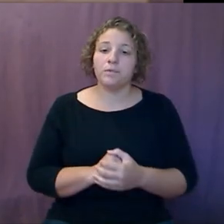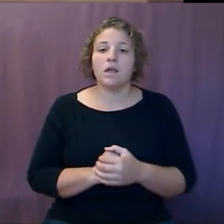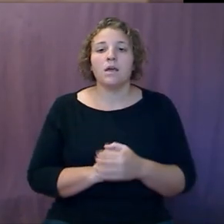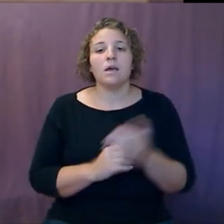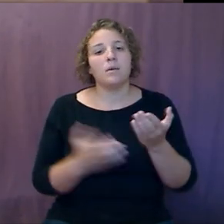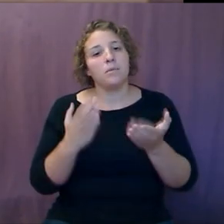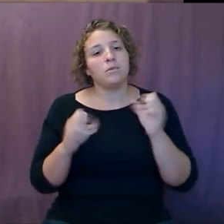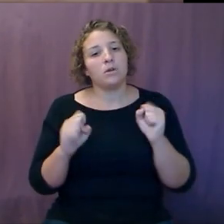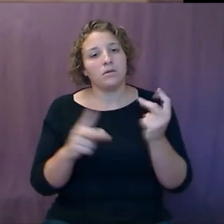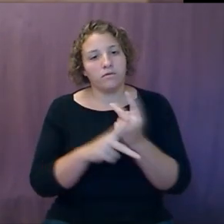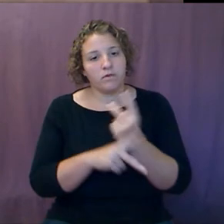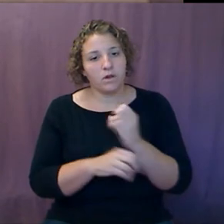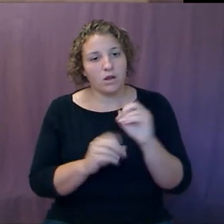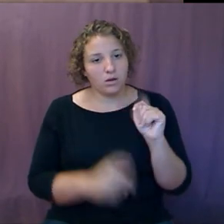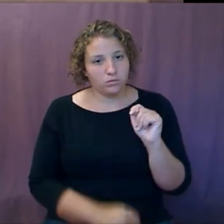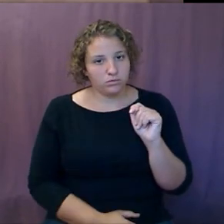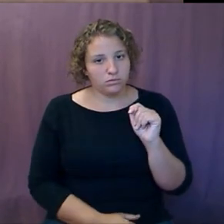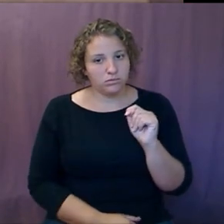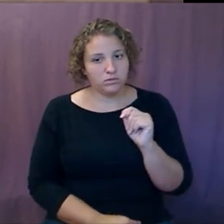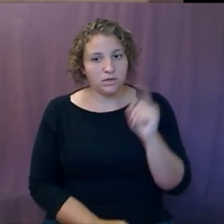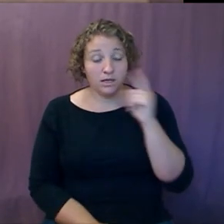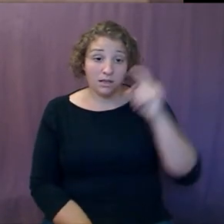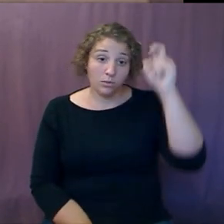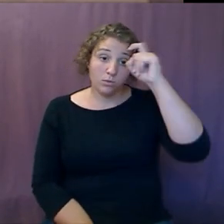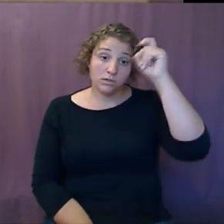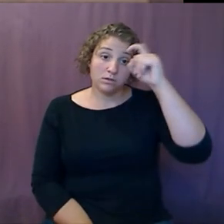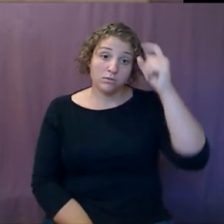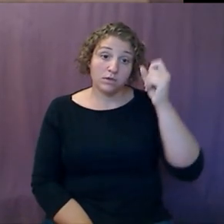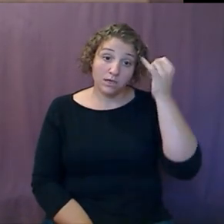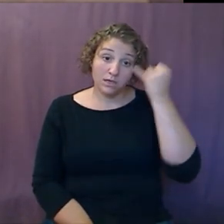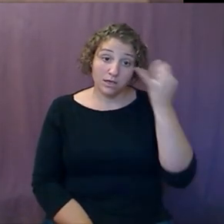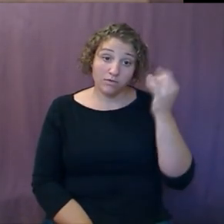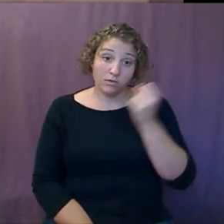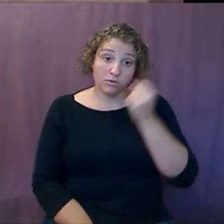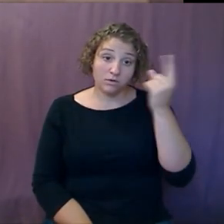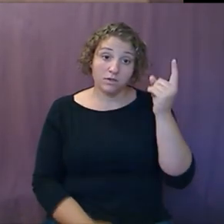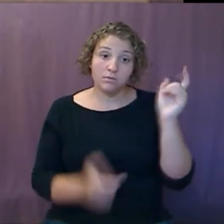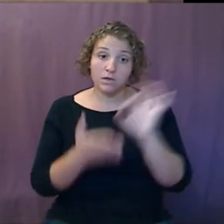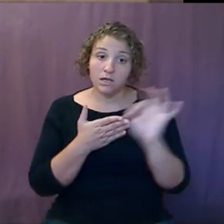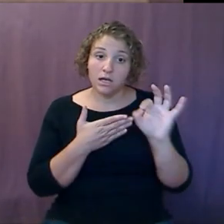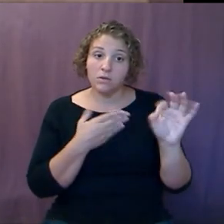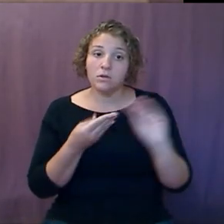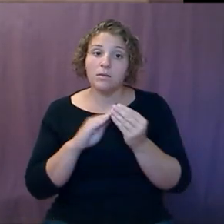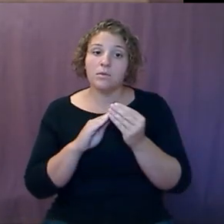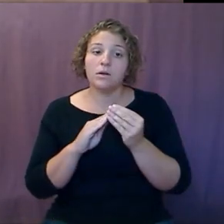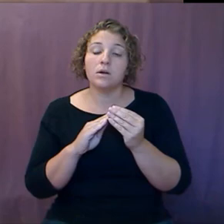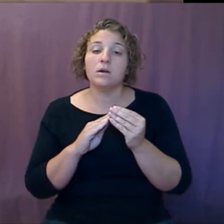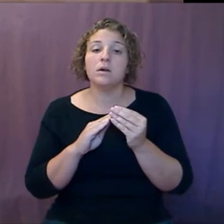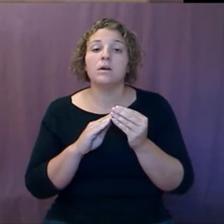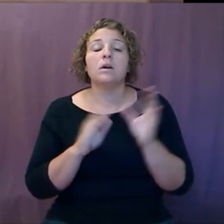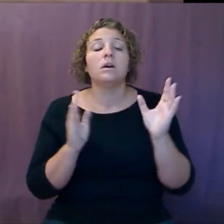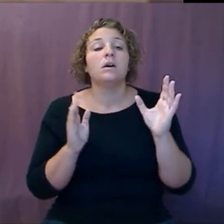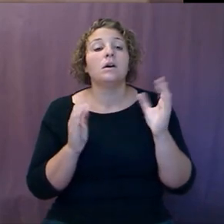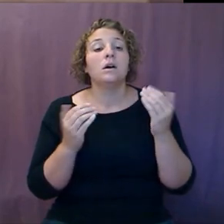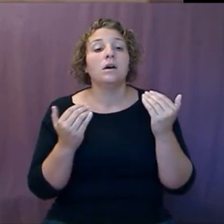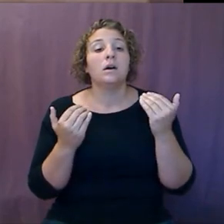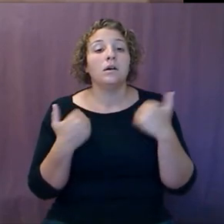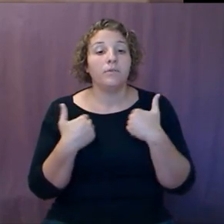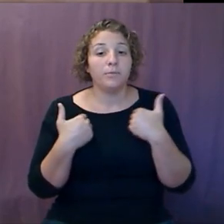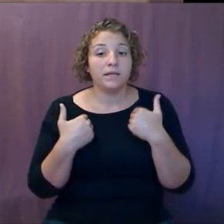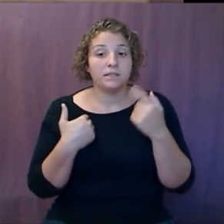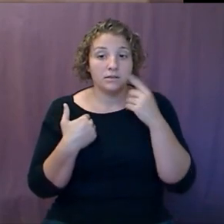maybe we can figure this out here is wisdom let him that has understanding count the number of the beast it is the number of men numbers three score